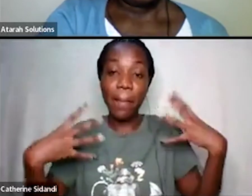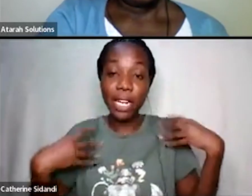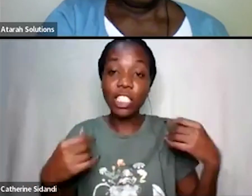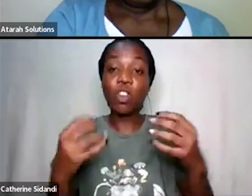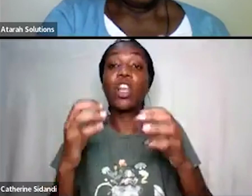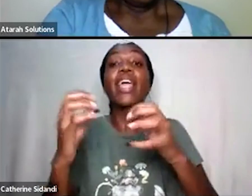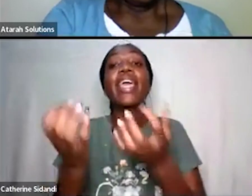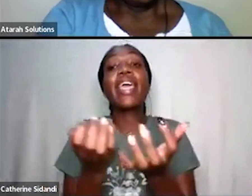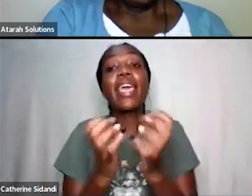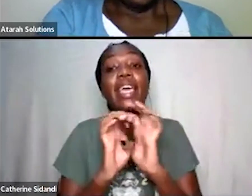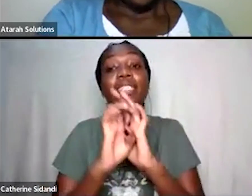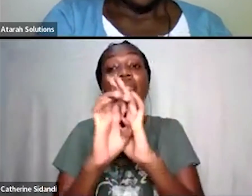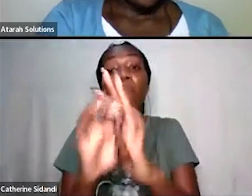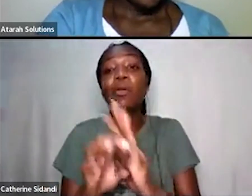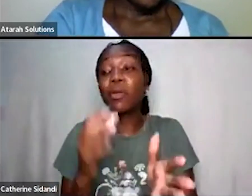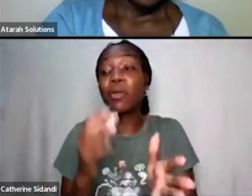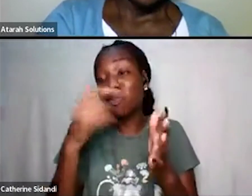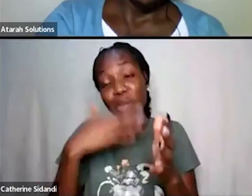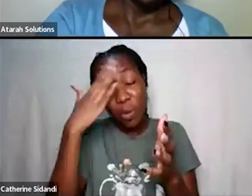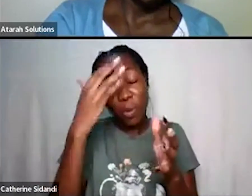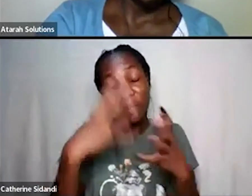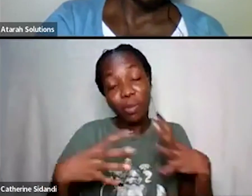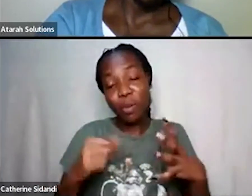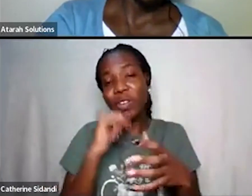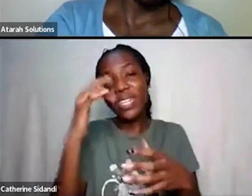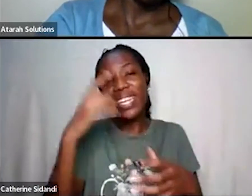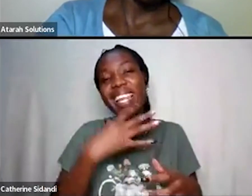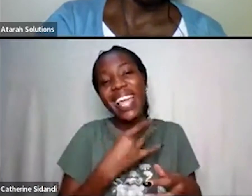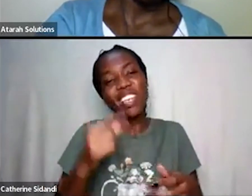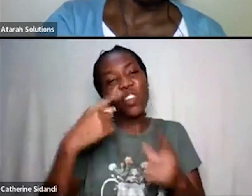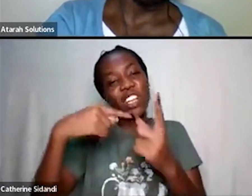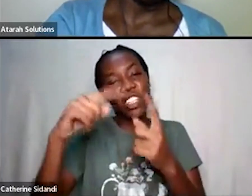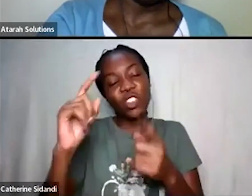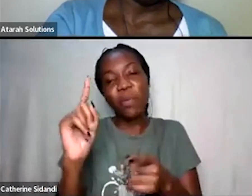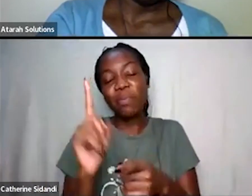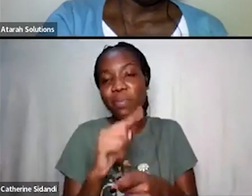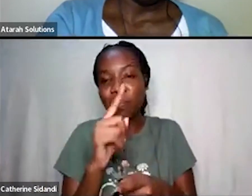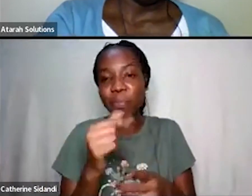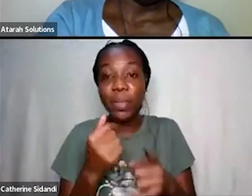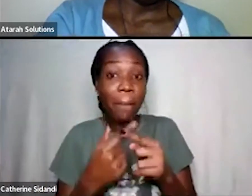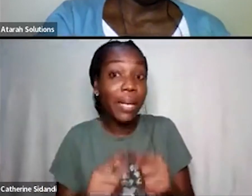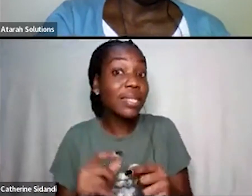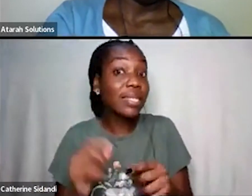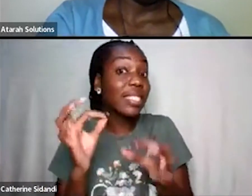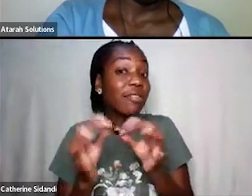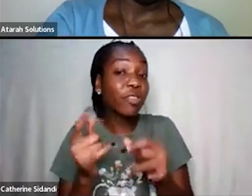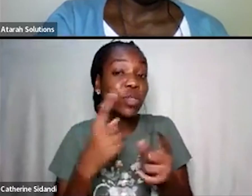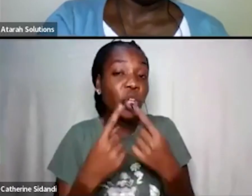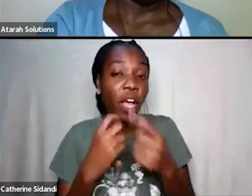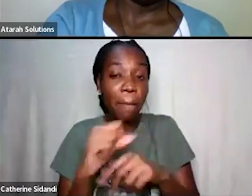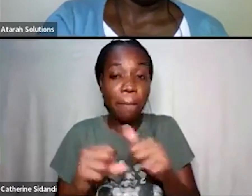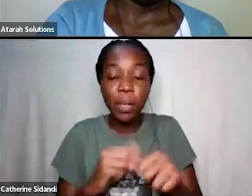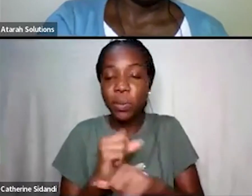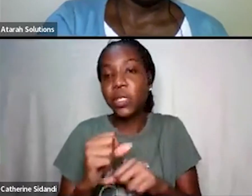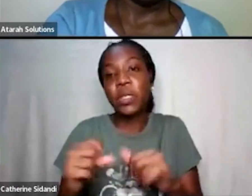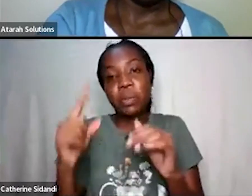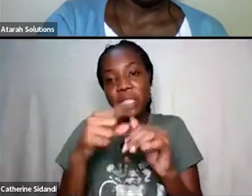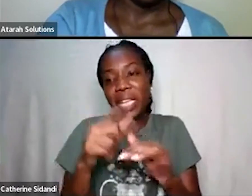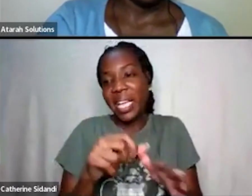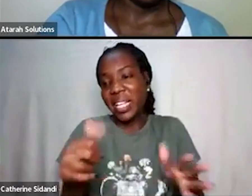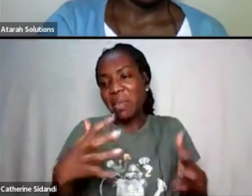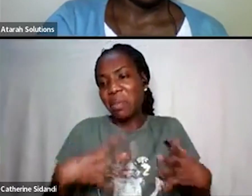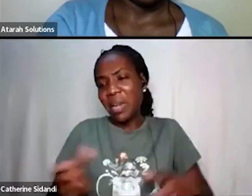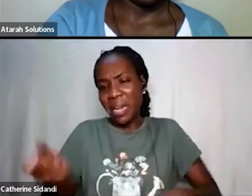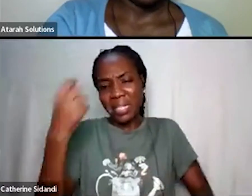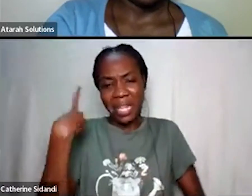make. I know many people don't like talking about the mistakes, but until you talk about a certain mistake, people will not be able to